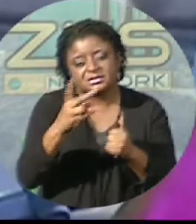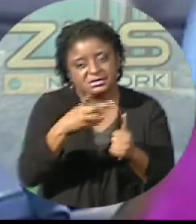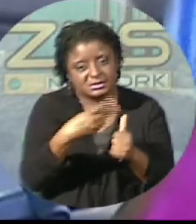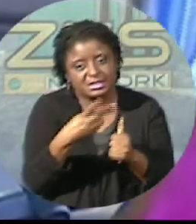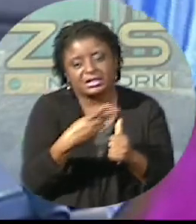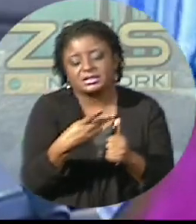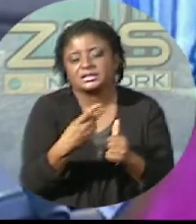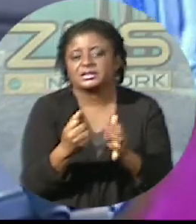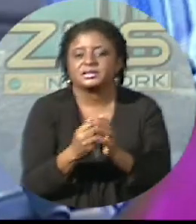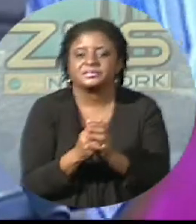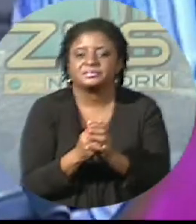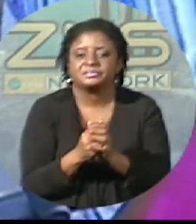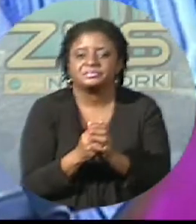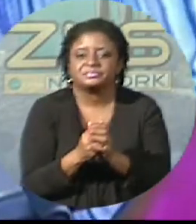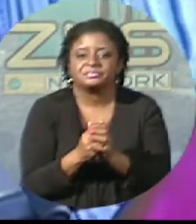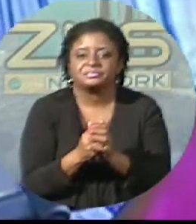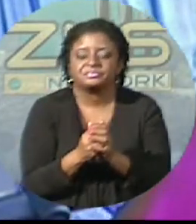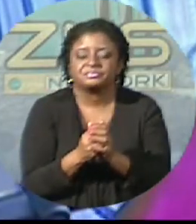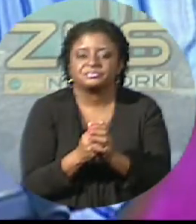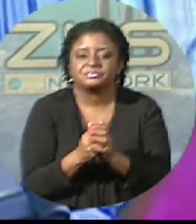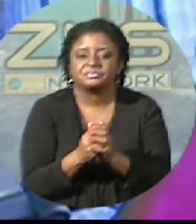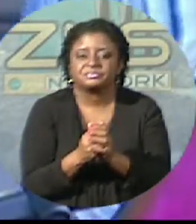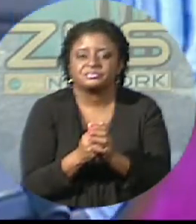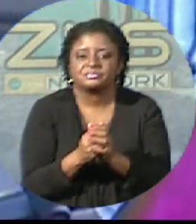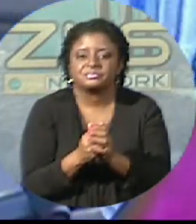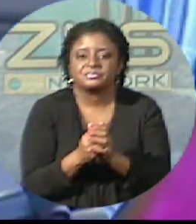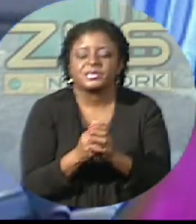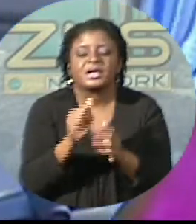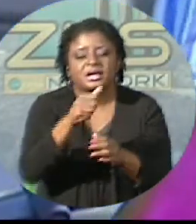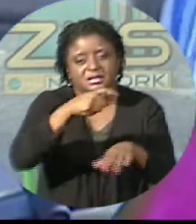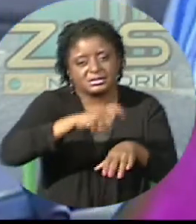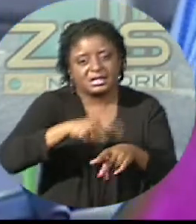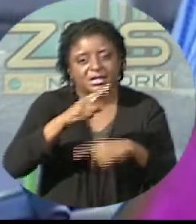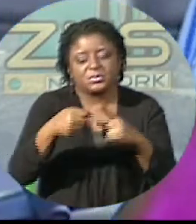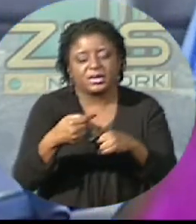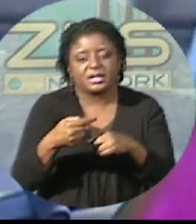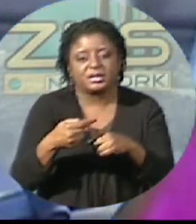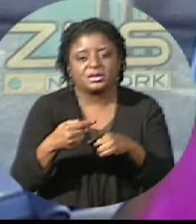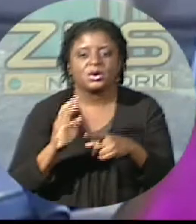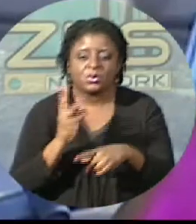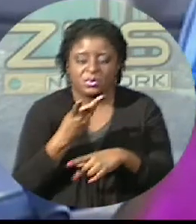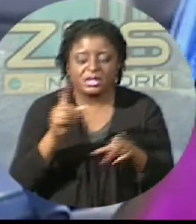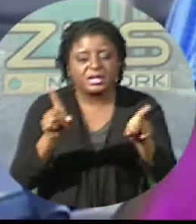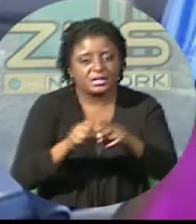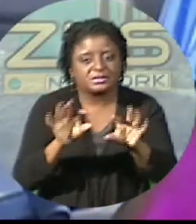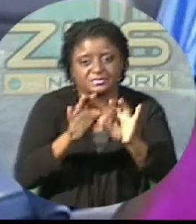Secondly, it's a time when we, as families,